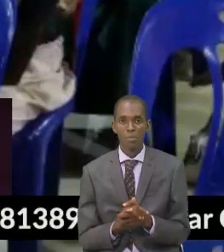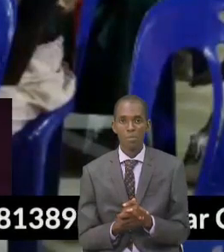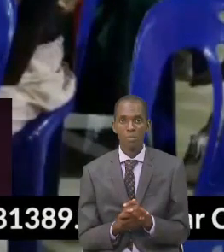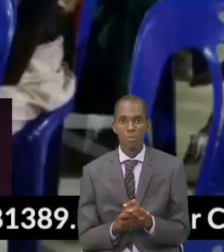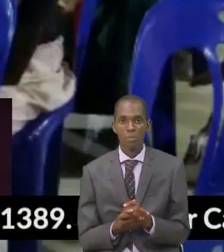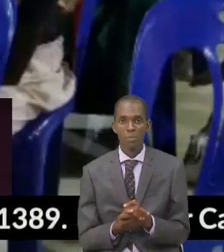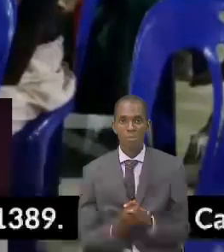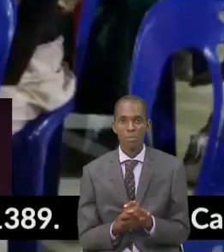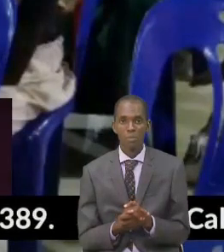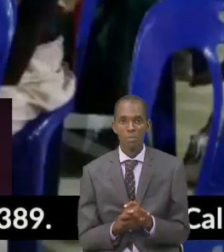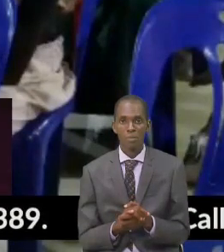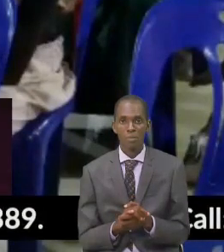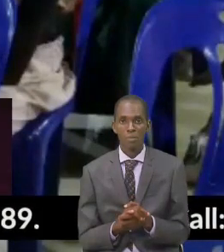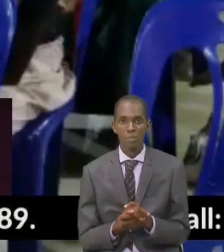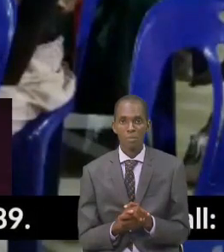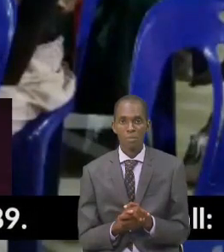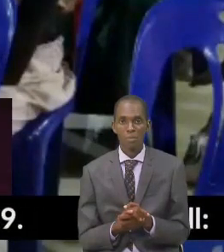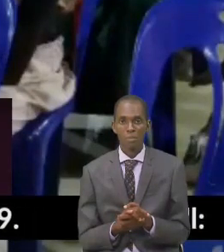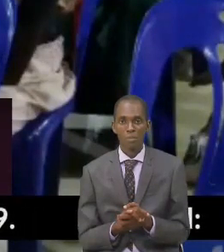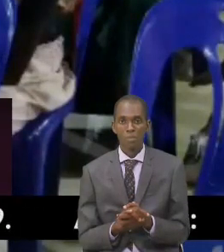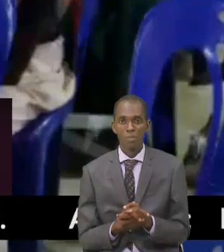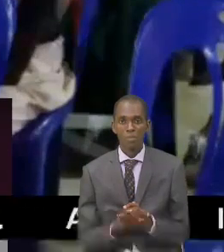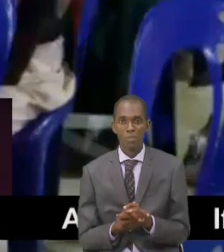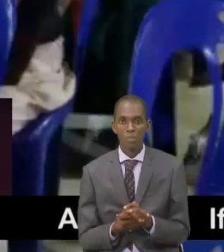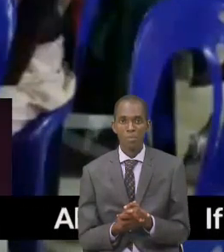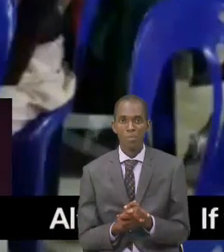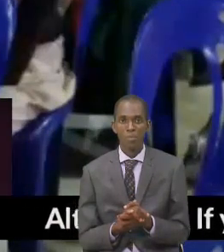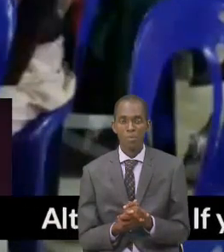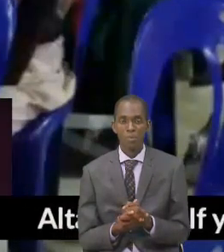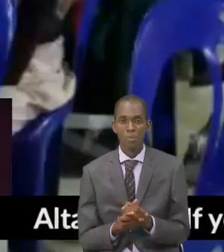The Lord will visit you tonight.